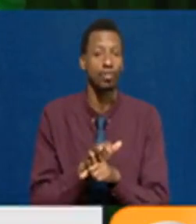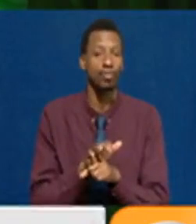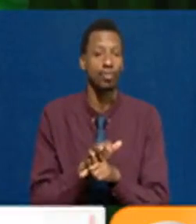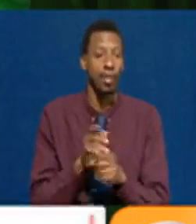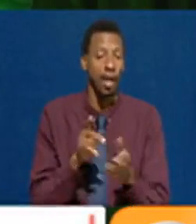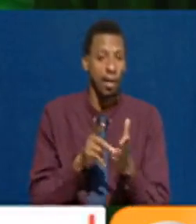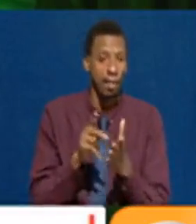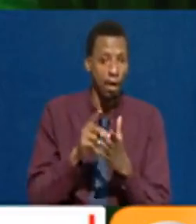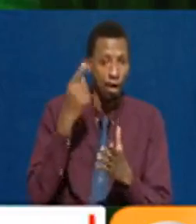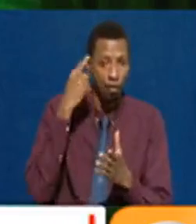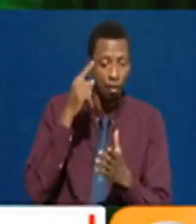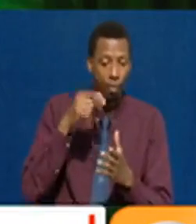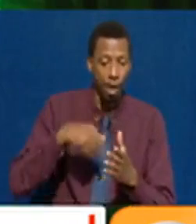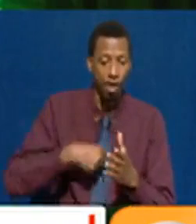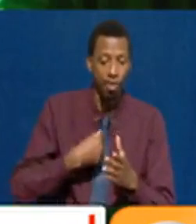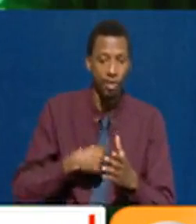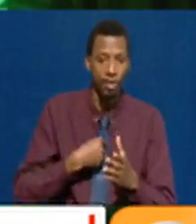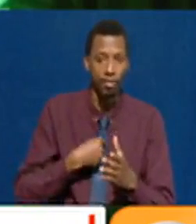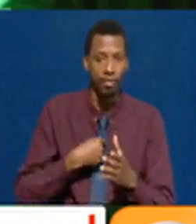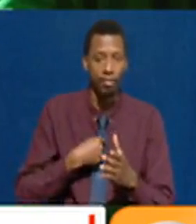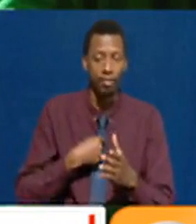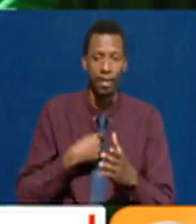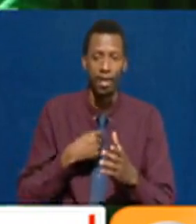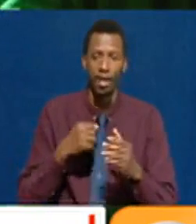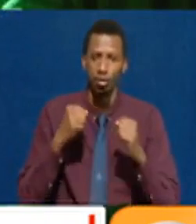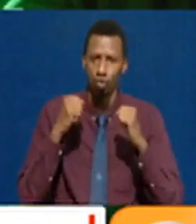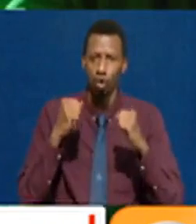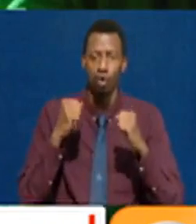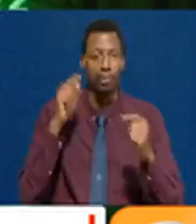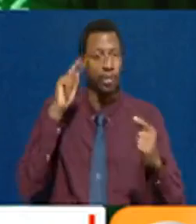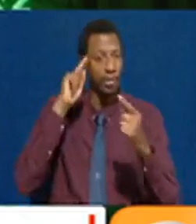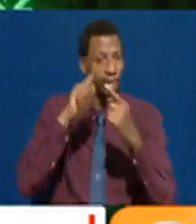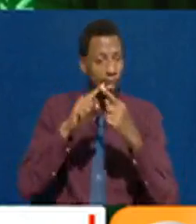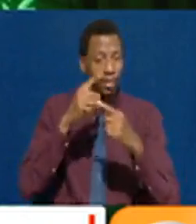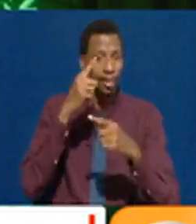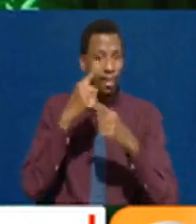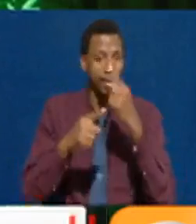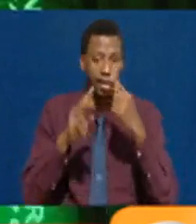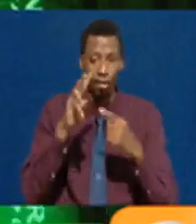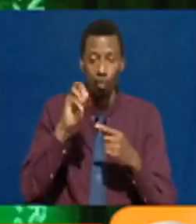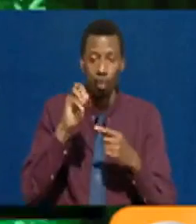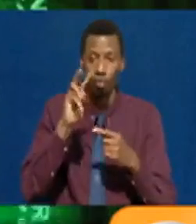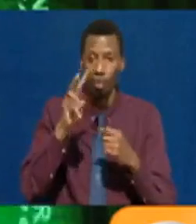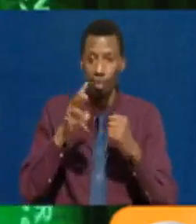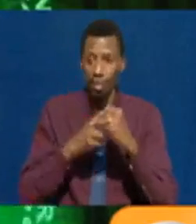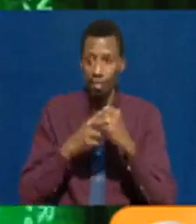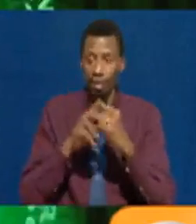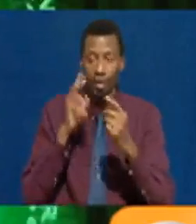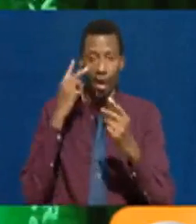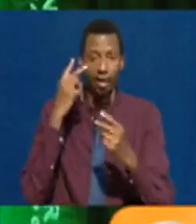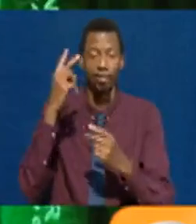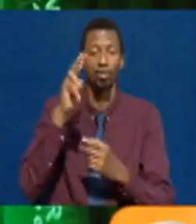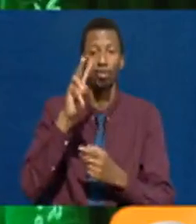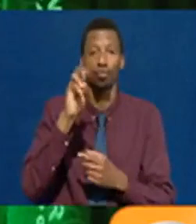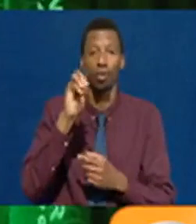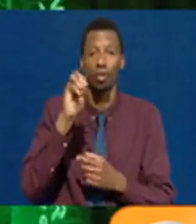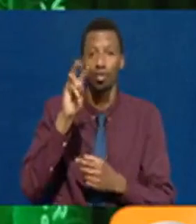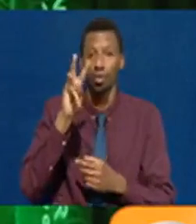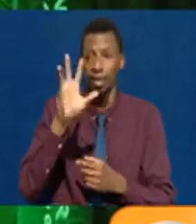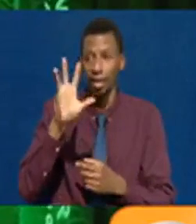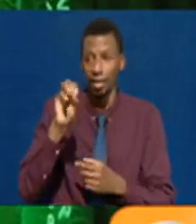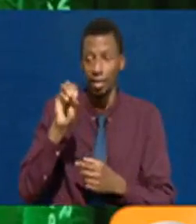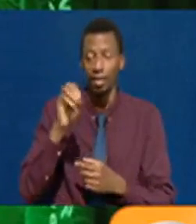setting ourselves really ambitious targets for 2027, Ambition 2030, and of course our goal to be net zero by